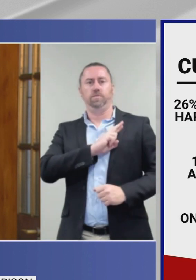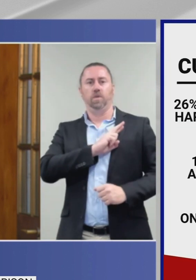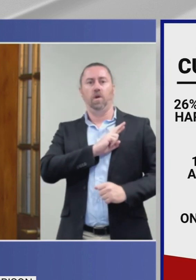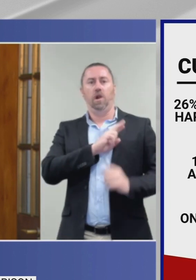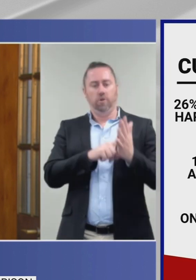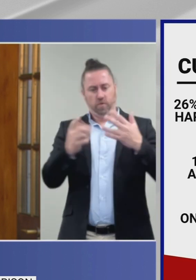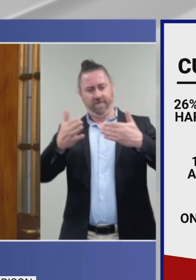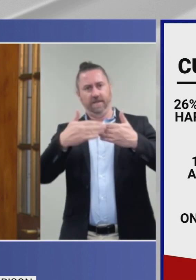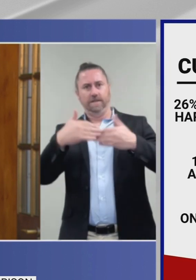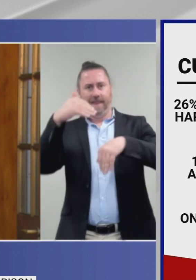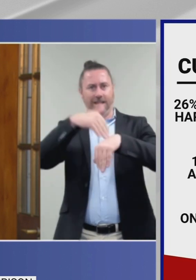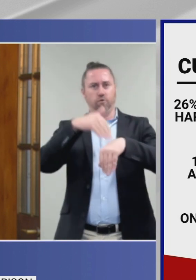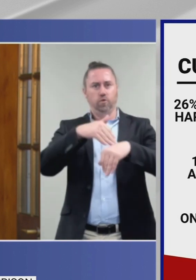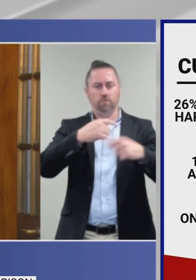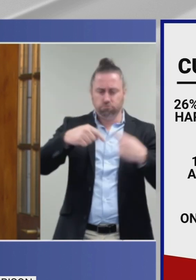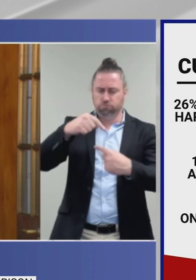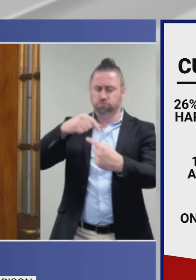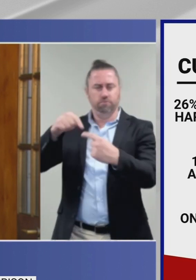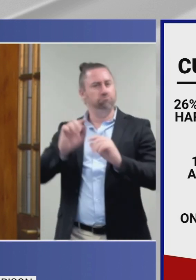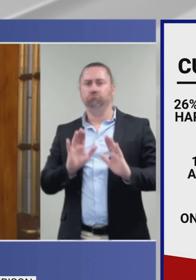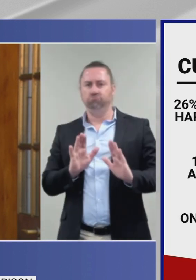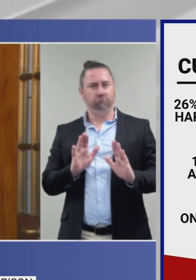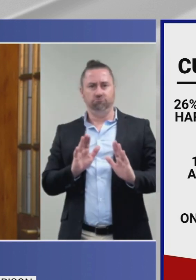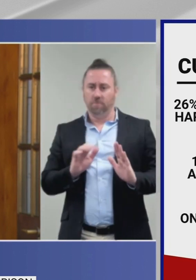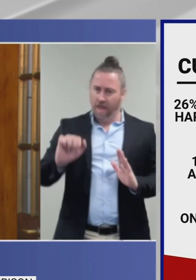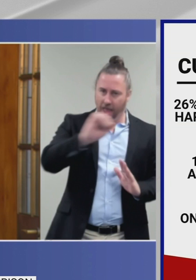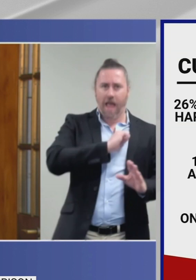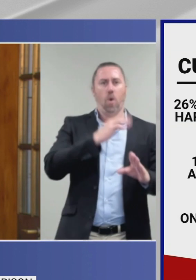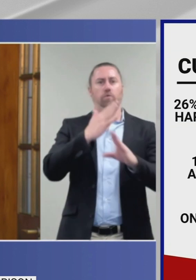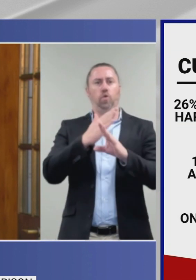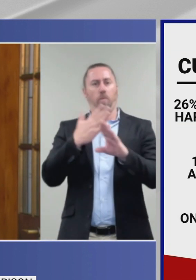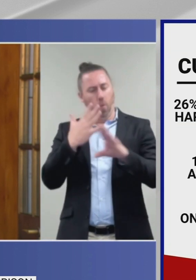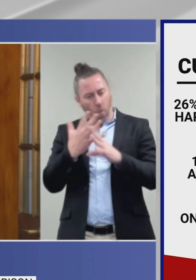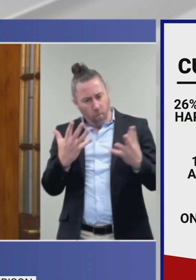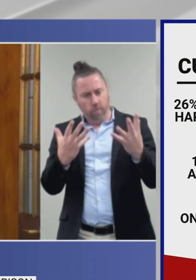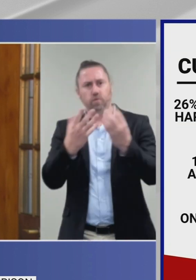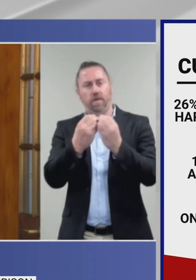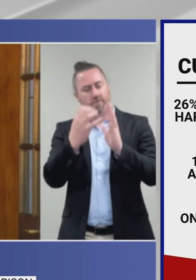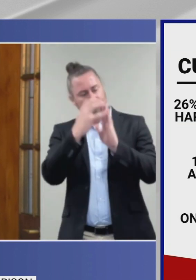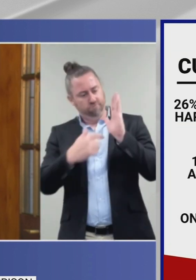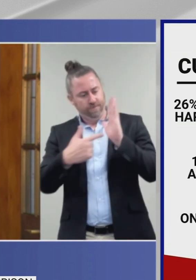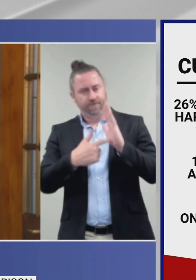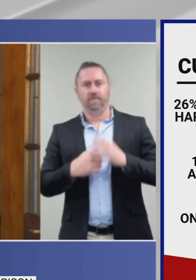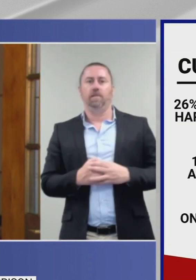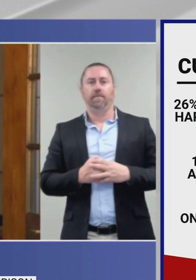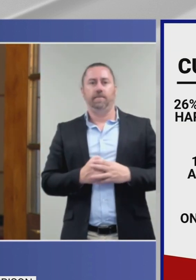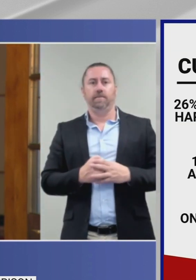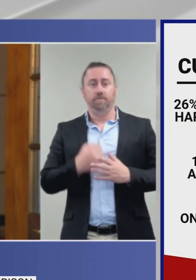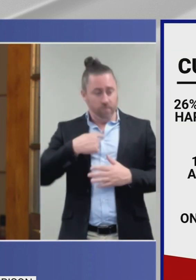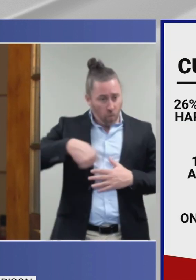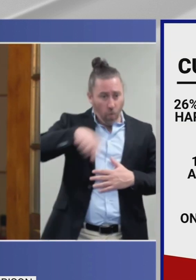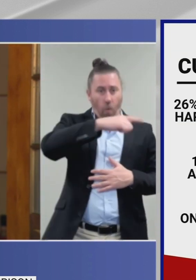and we all share in their solutions. This was initiated by the government as a multi-party